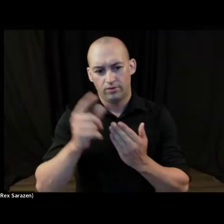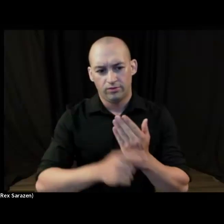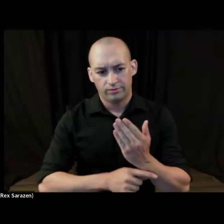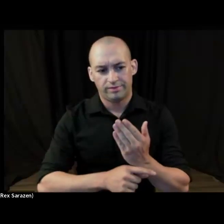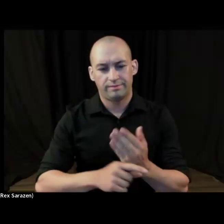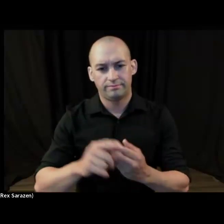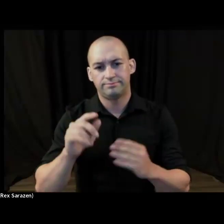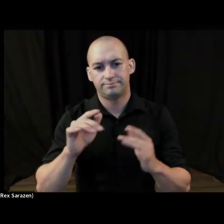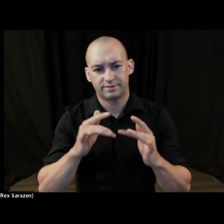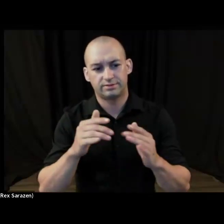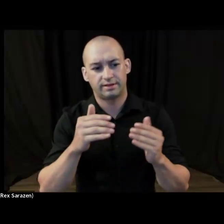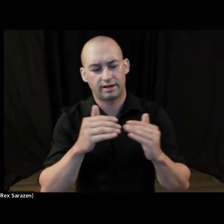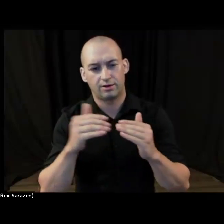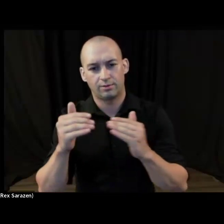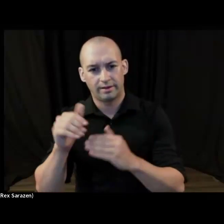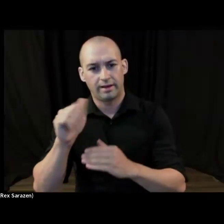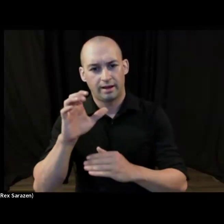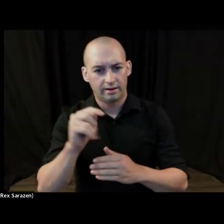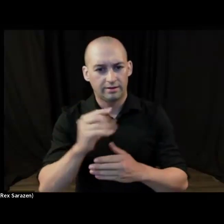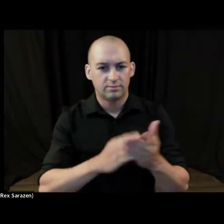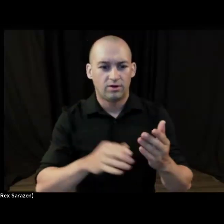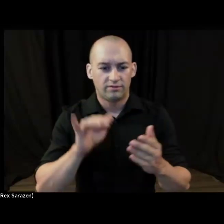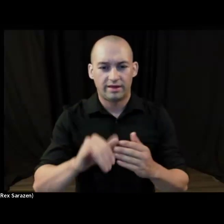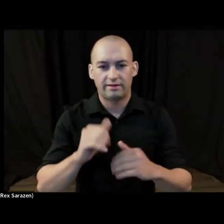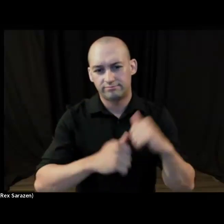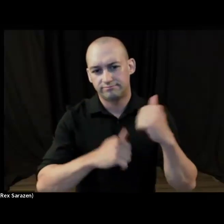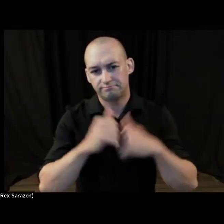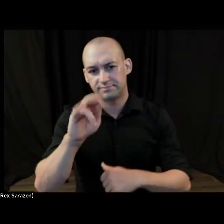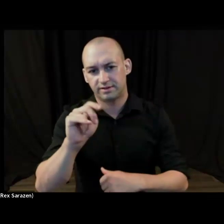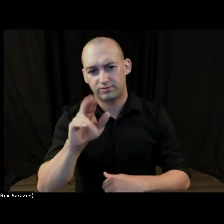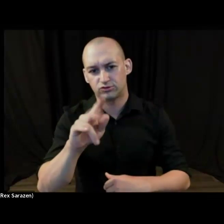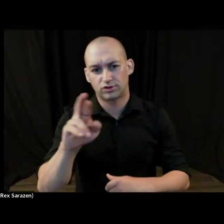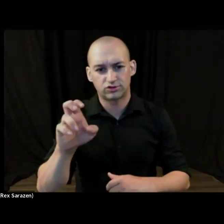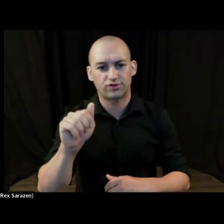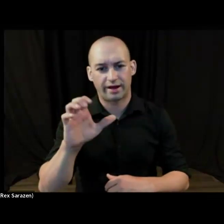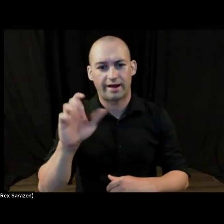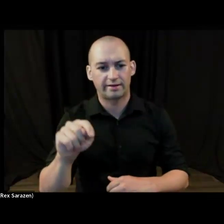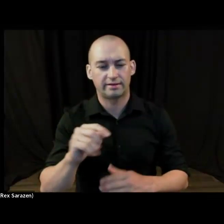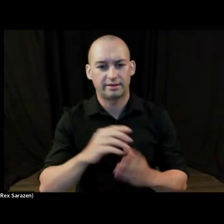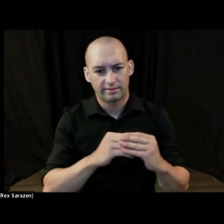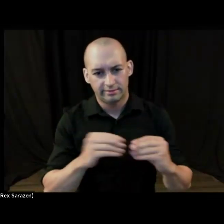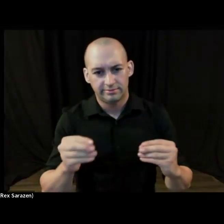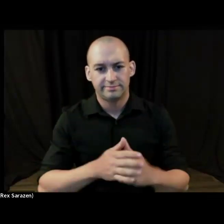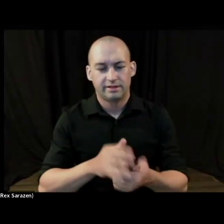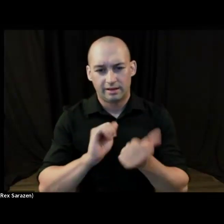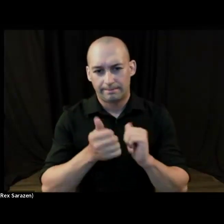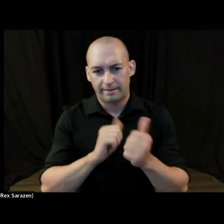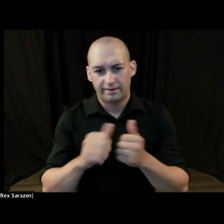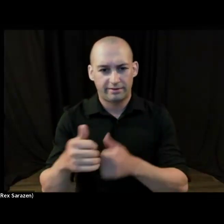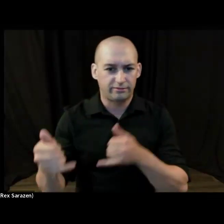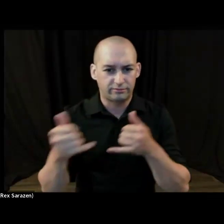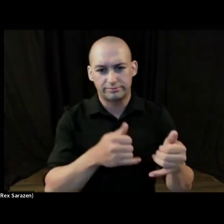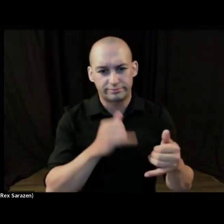Act that is part of the Infrastructure Act dollars. The competitive grants are $1.2